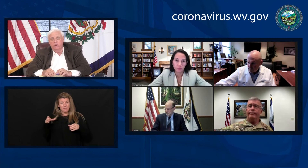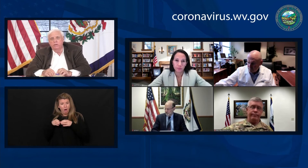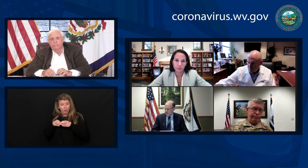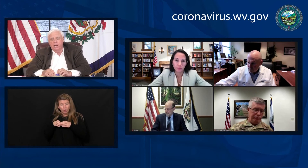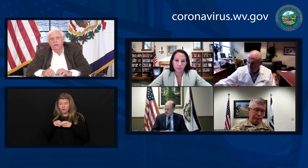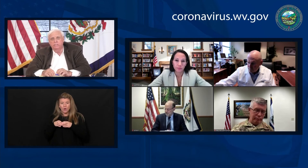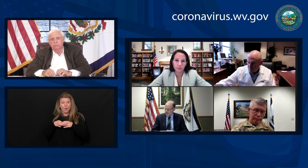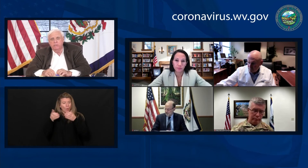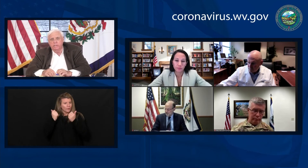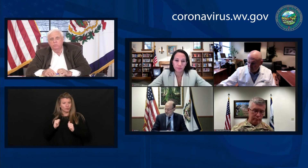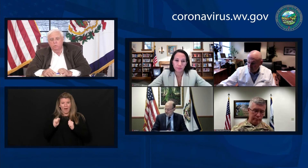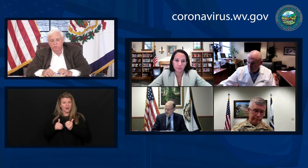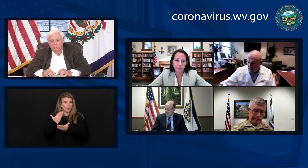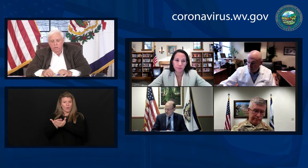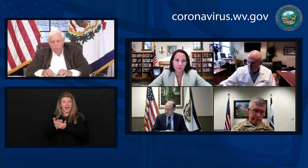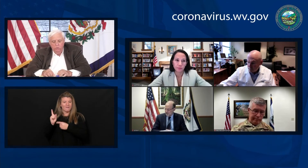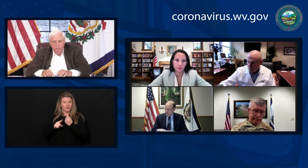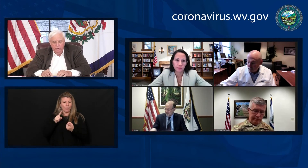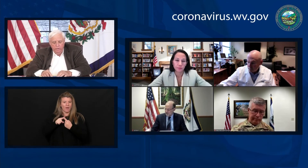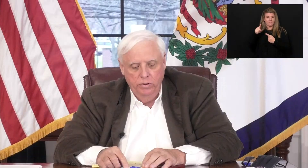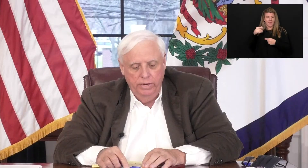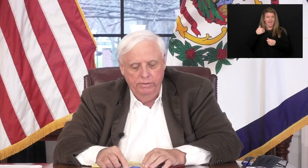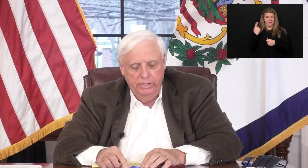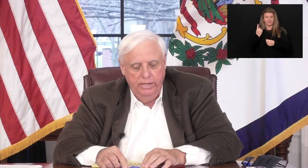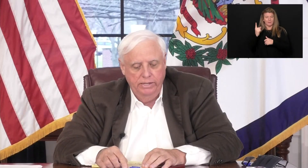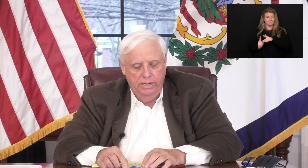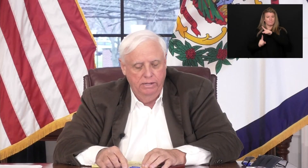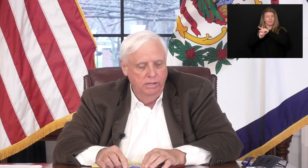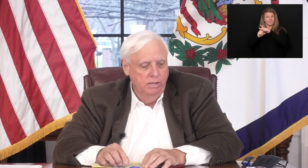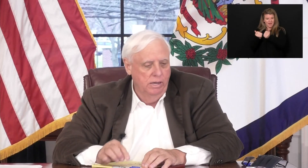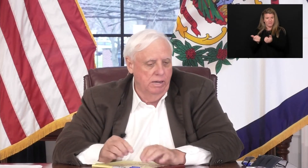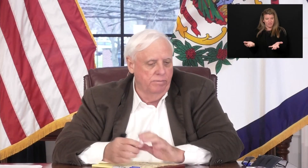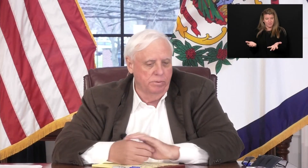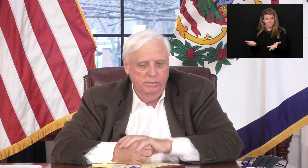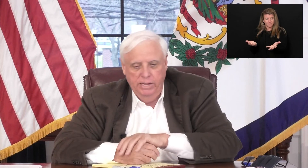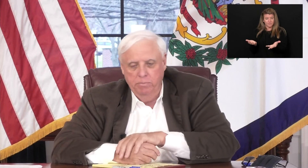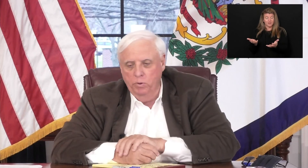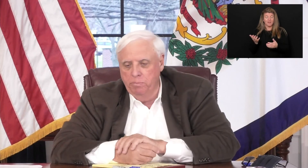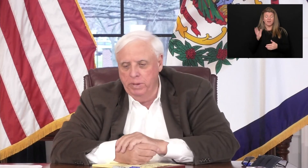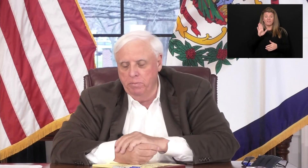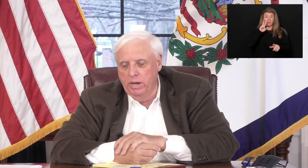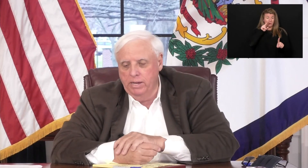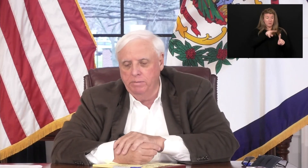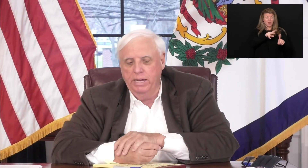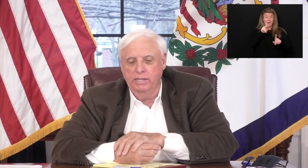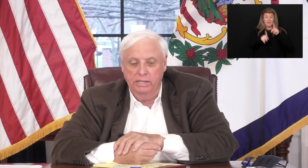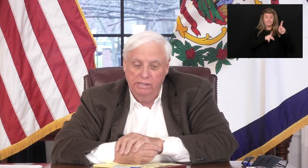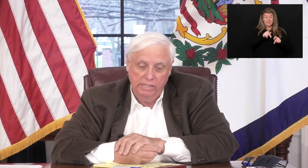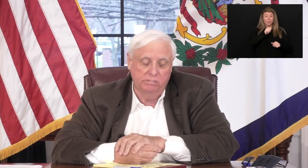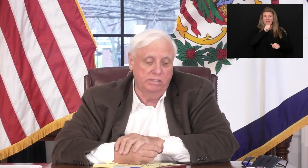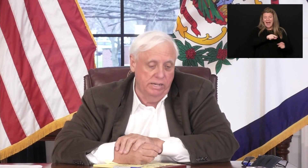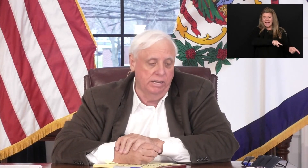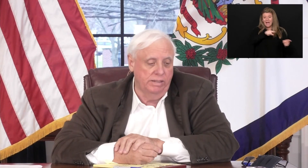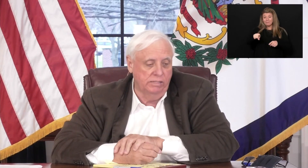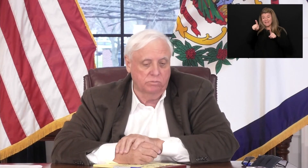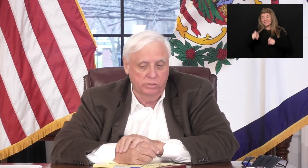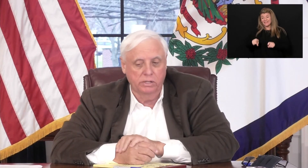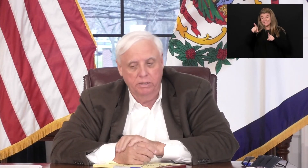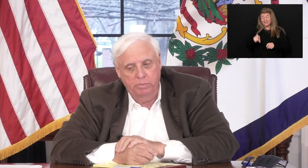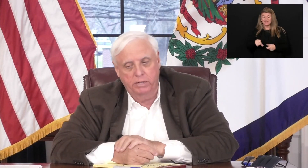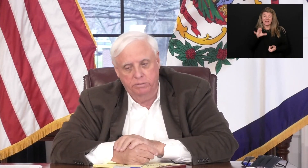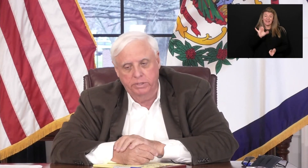to run to fires. I mean, that's what we're going to do and everything. From the standpoint of people not coming out and getting tested, yeah,